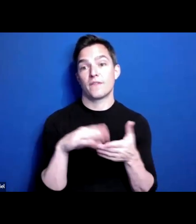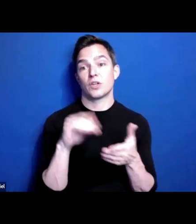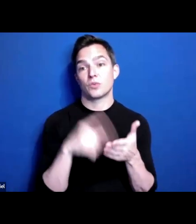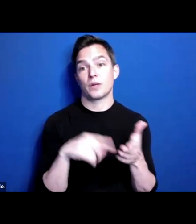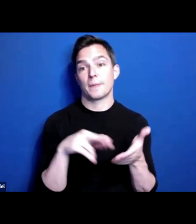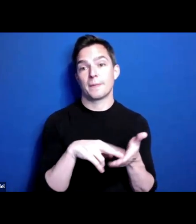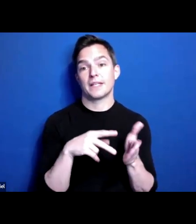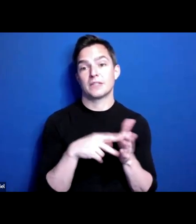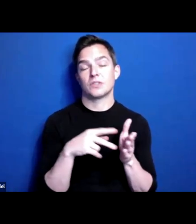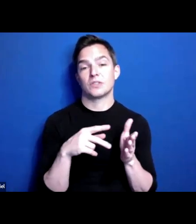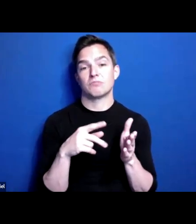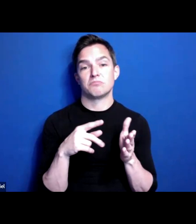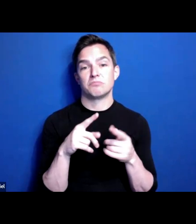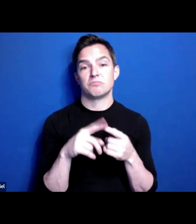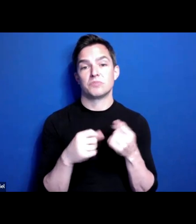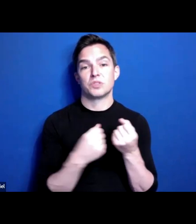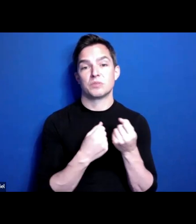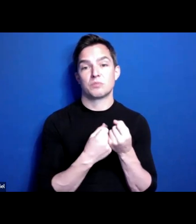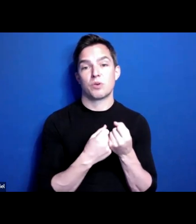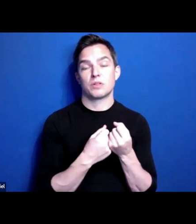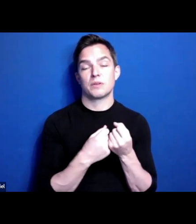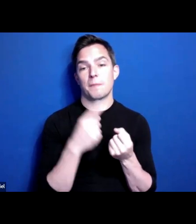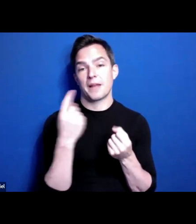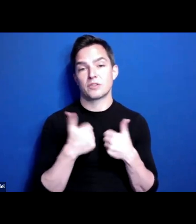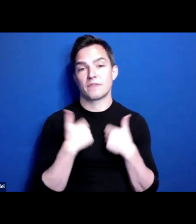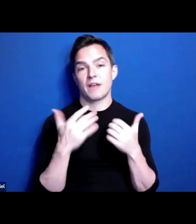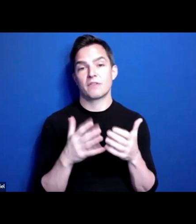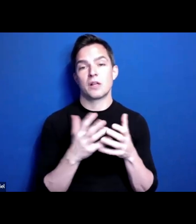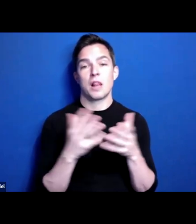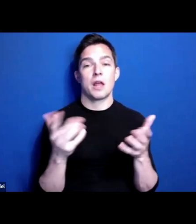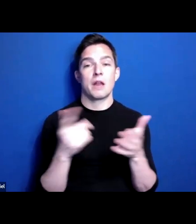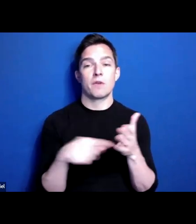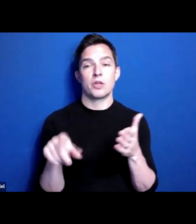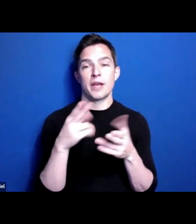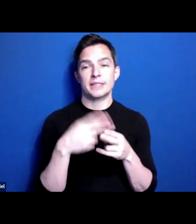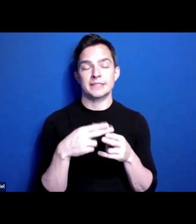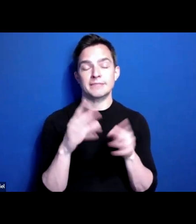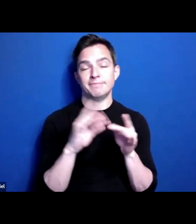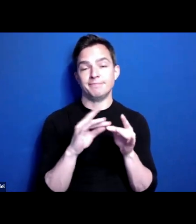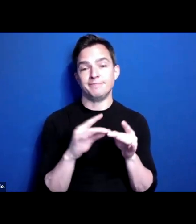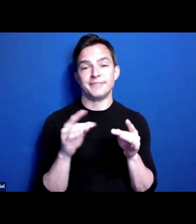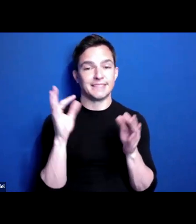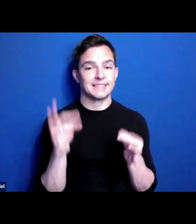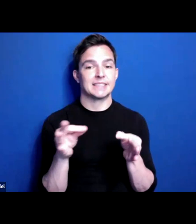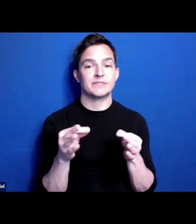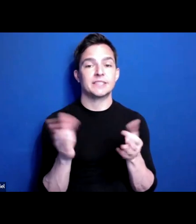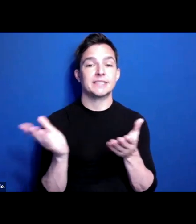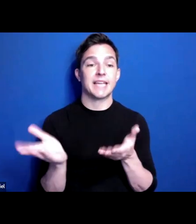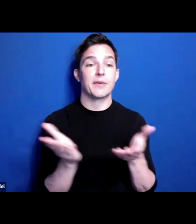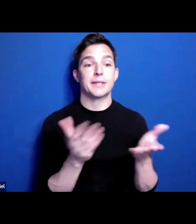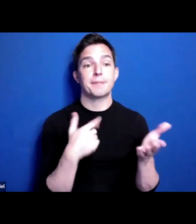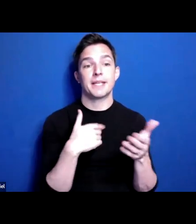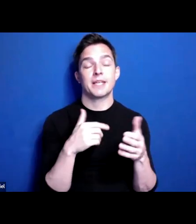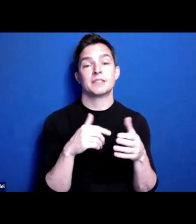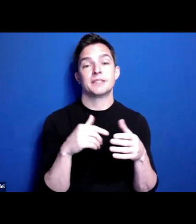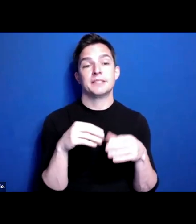means to support Black survivors, and so much of what you all named definitely has carried me along the way in my